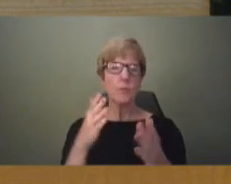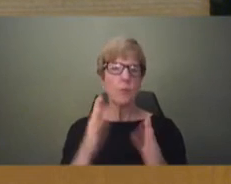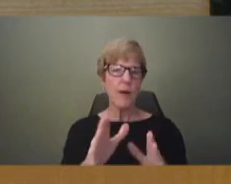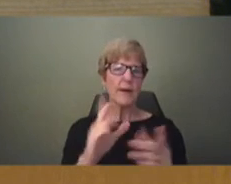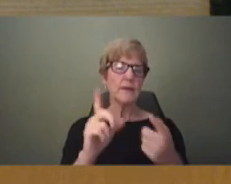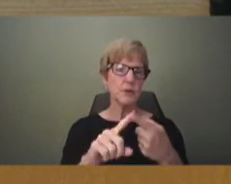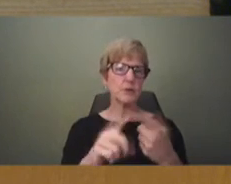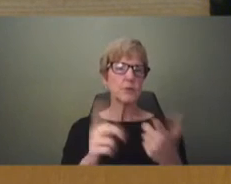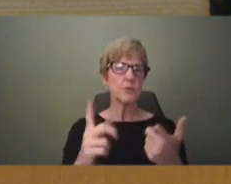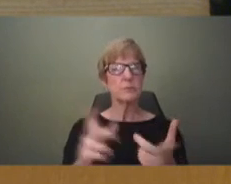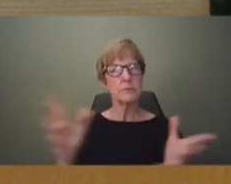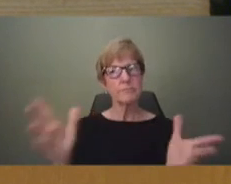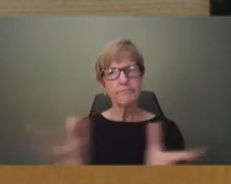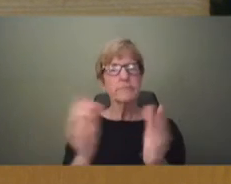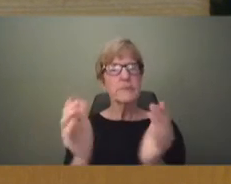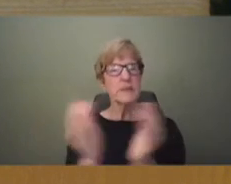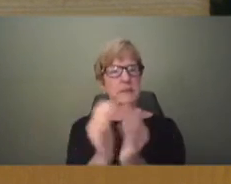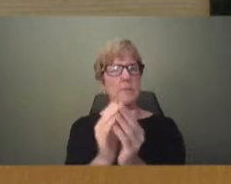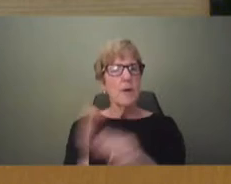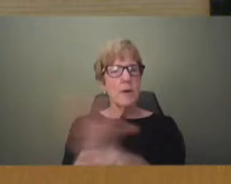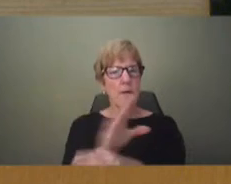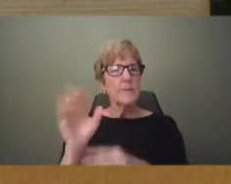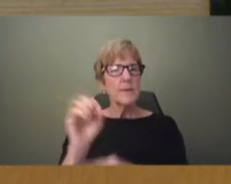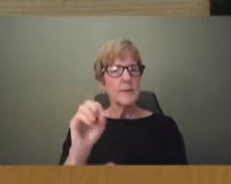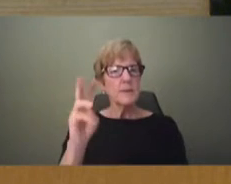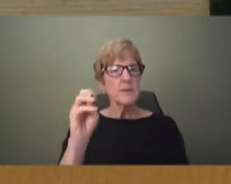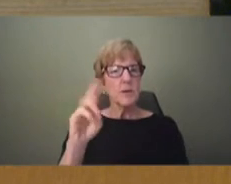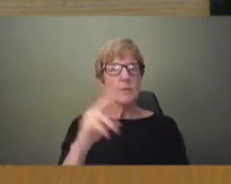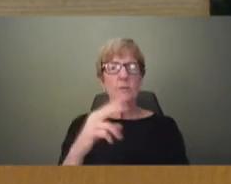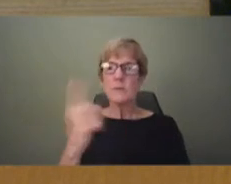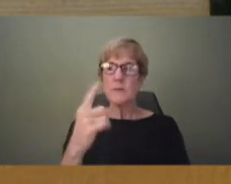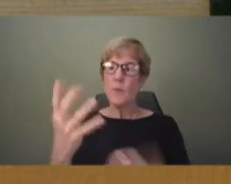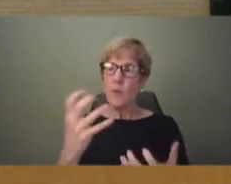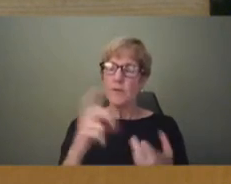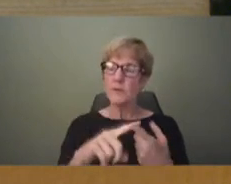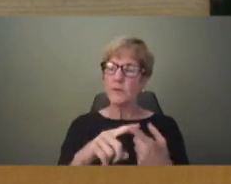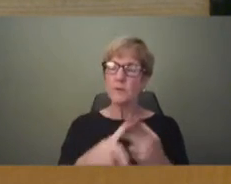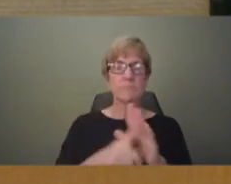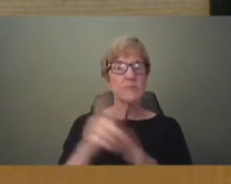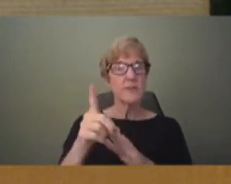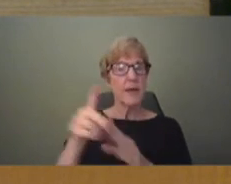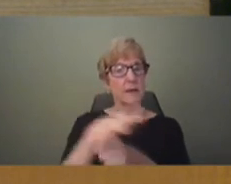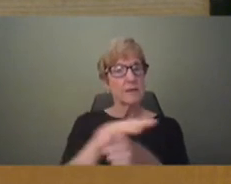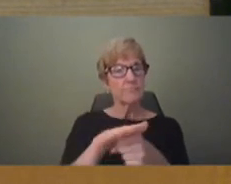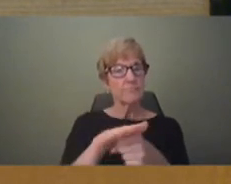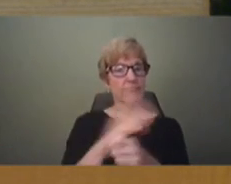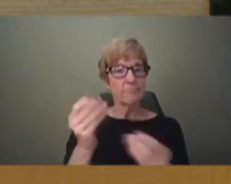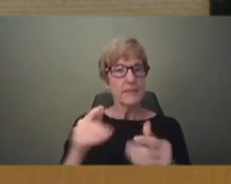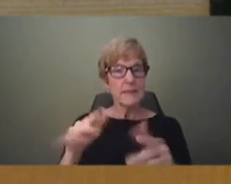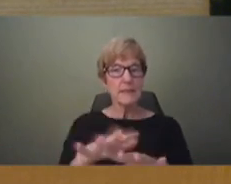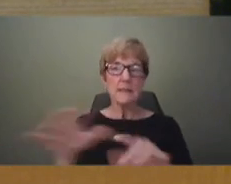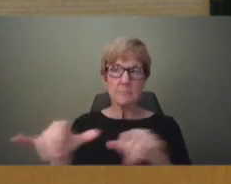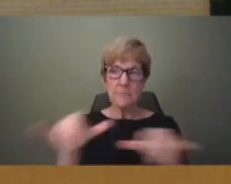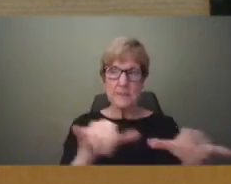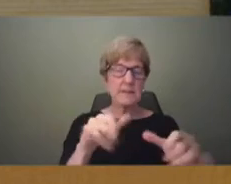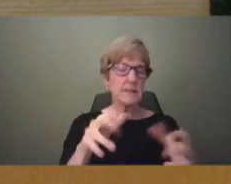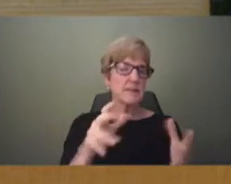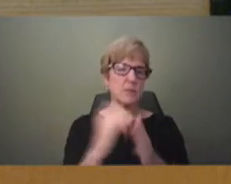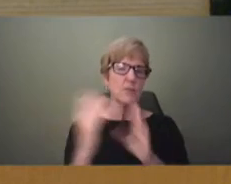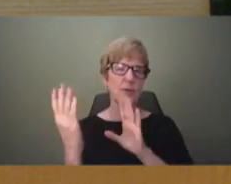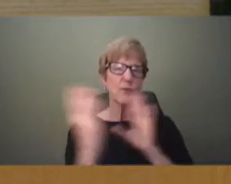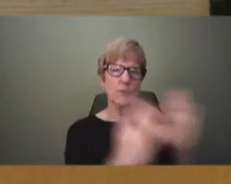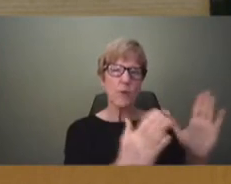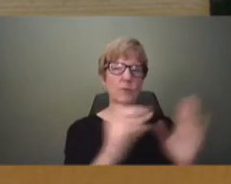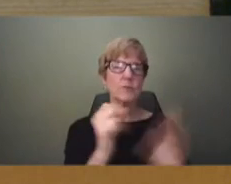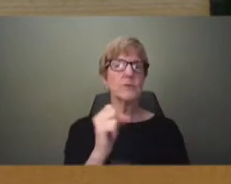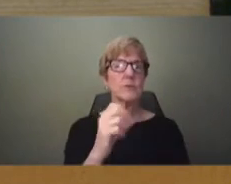a small business owner and somebody that's looking to develop this parcel consistent with the rest of the corridor so we're